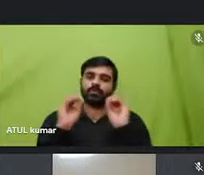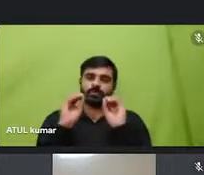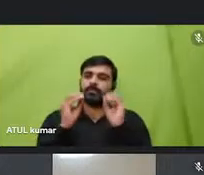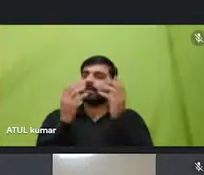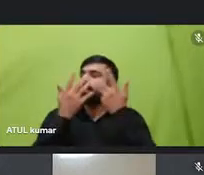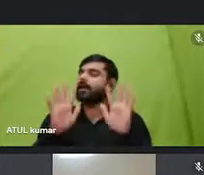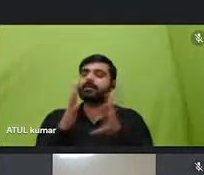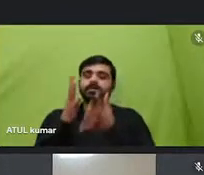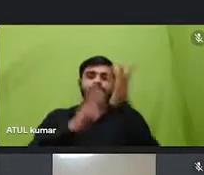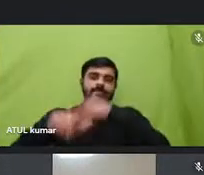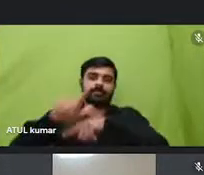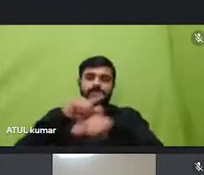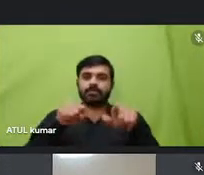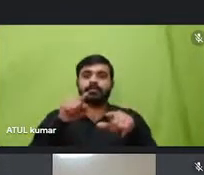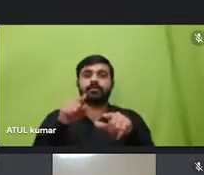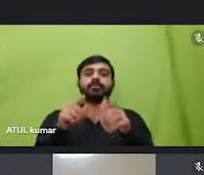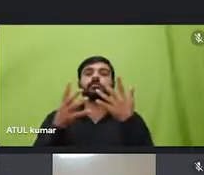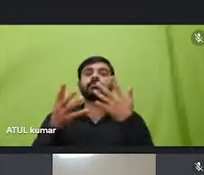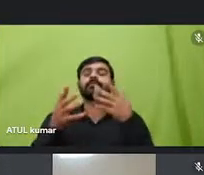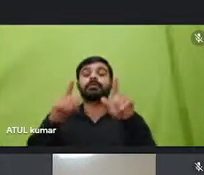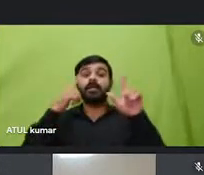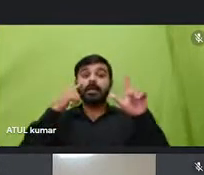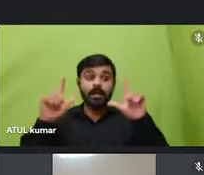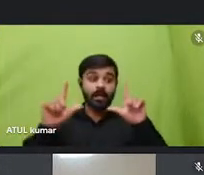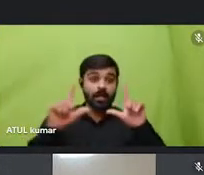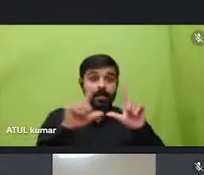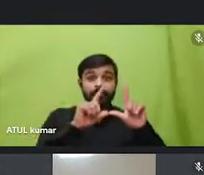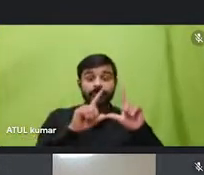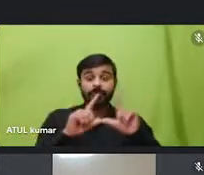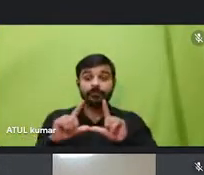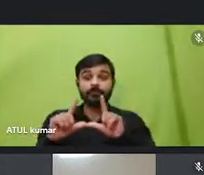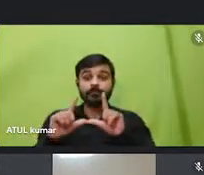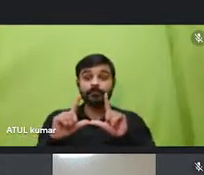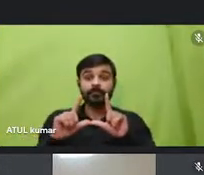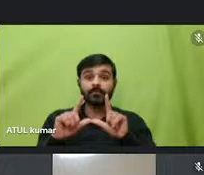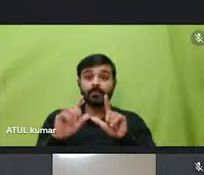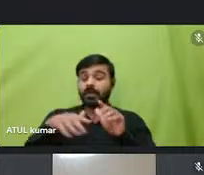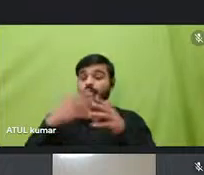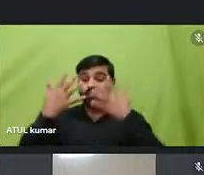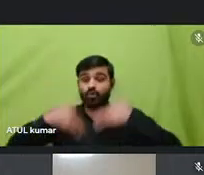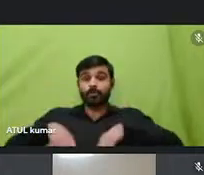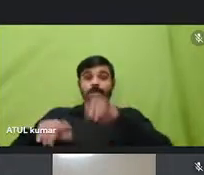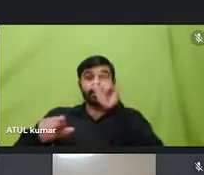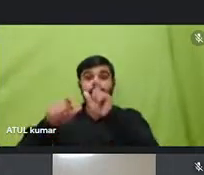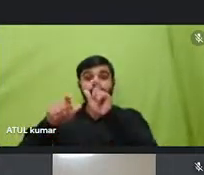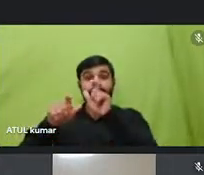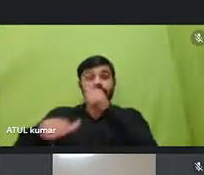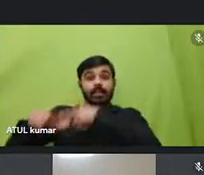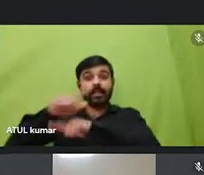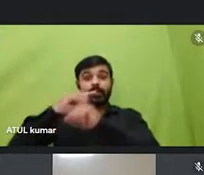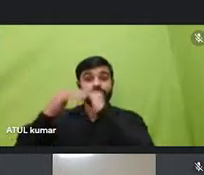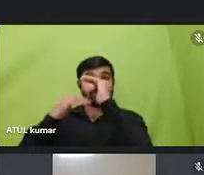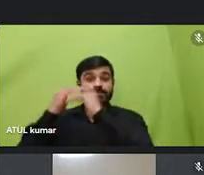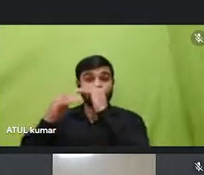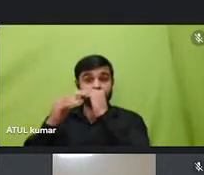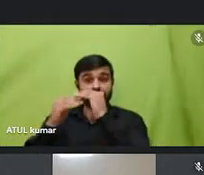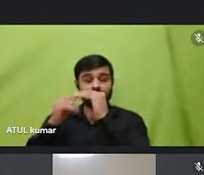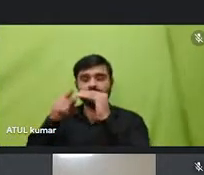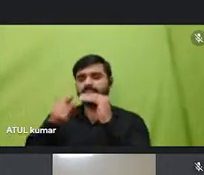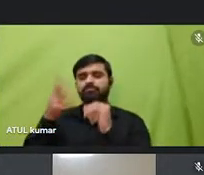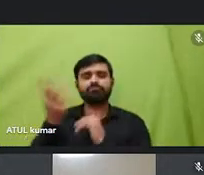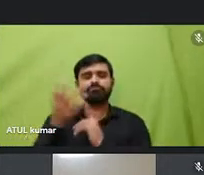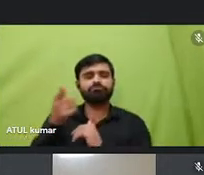sign language, as evidence about how human language developed. And that's